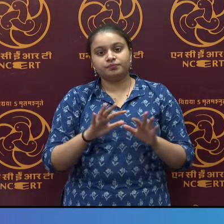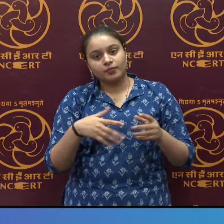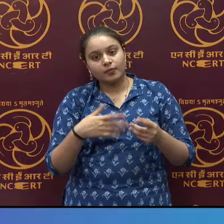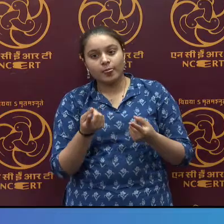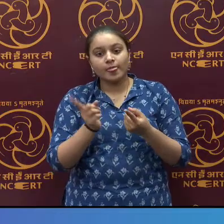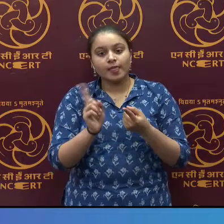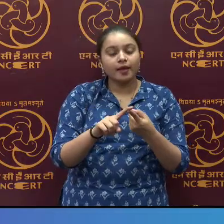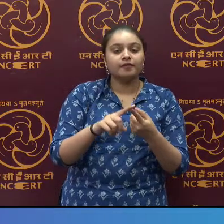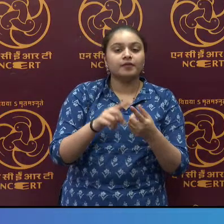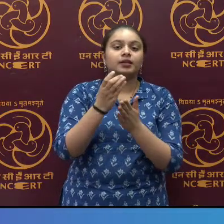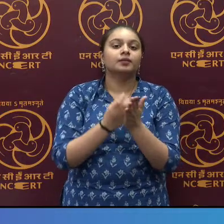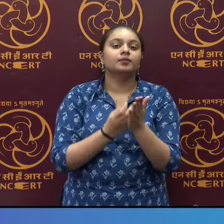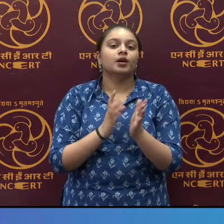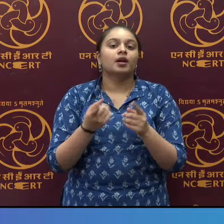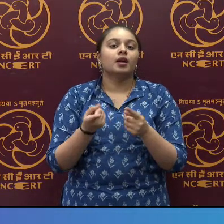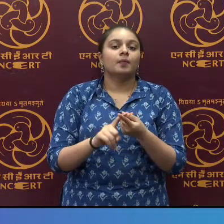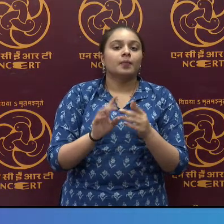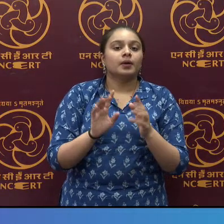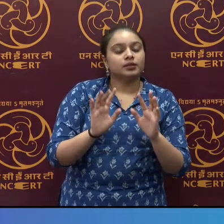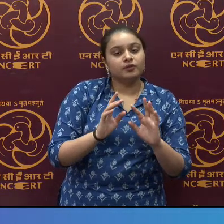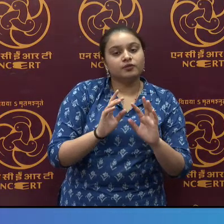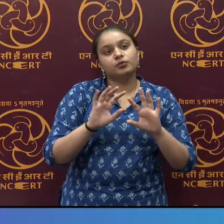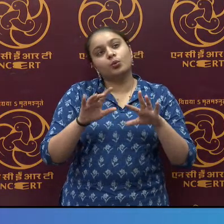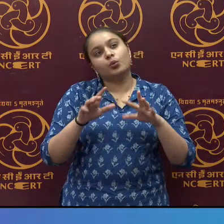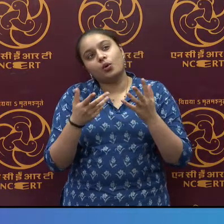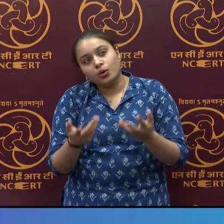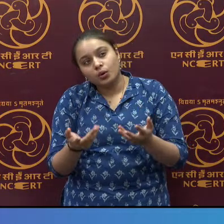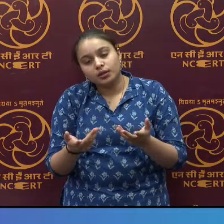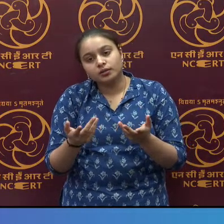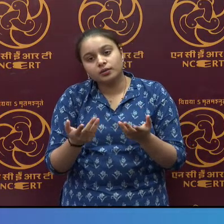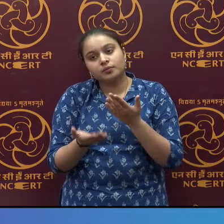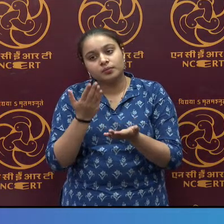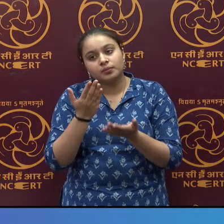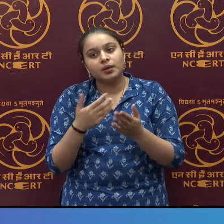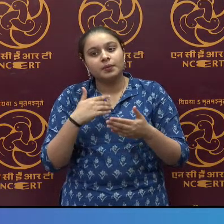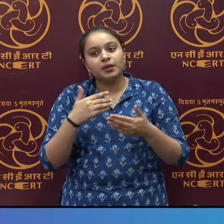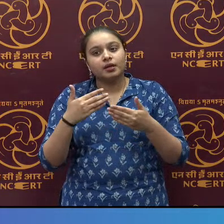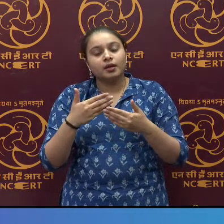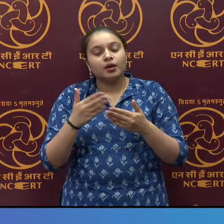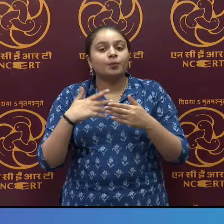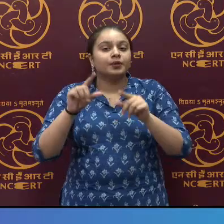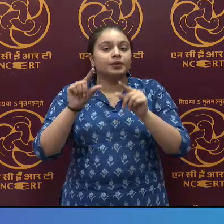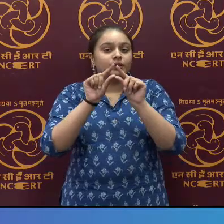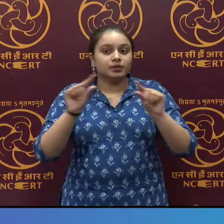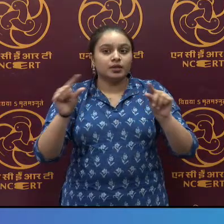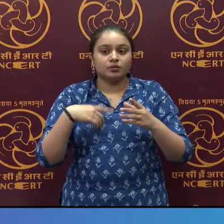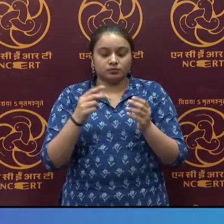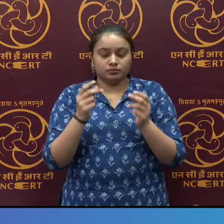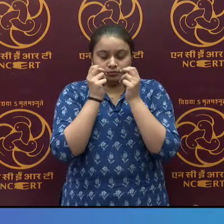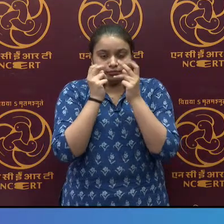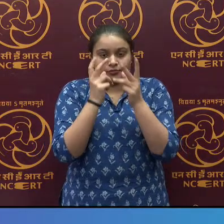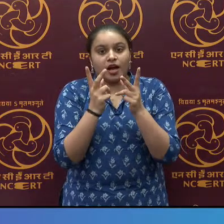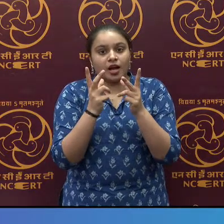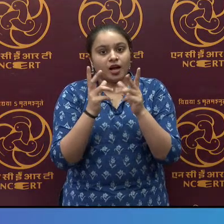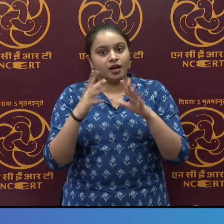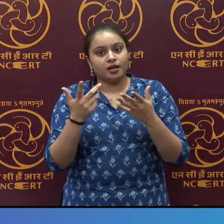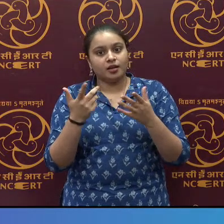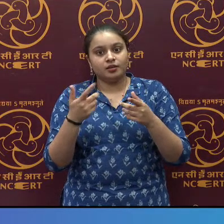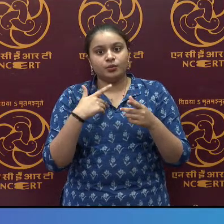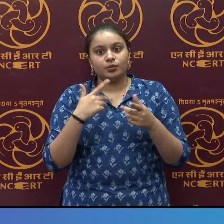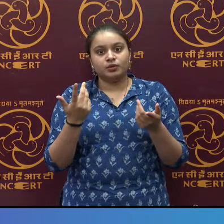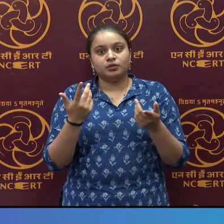that has happened, or you can start with a very good opening line in terms of wow, what a